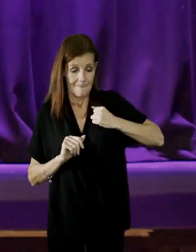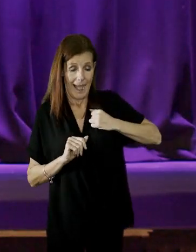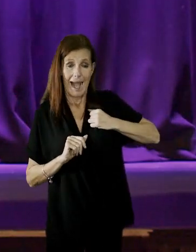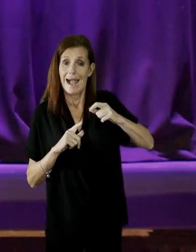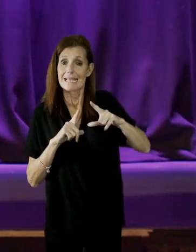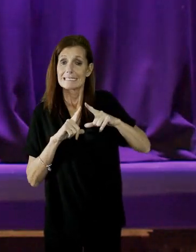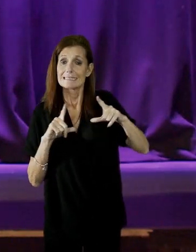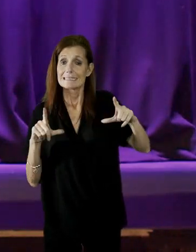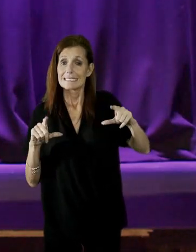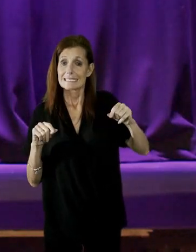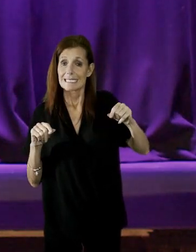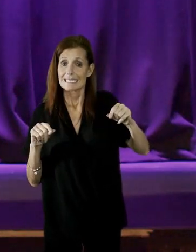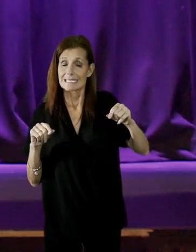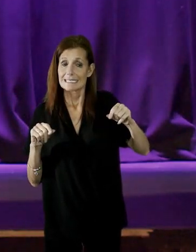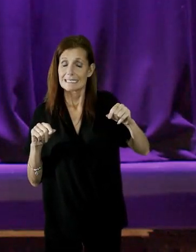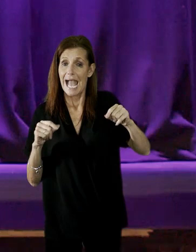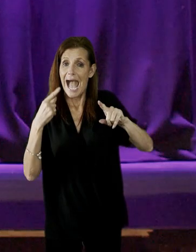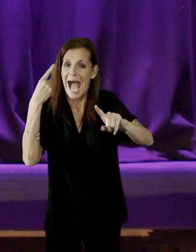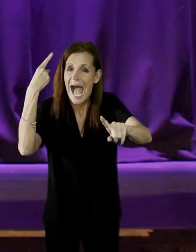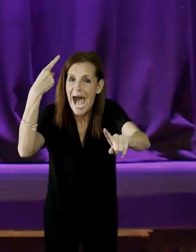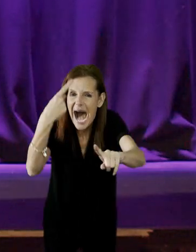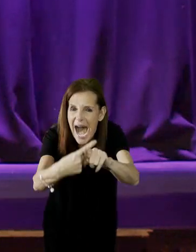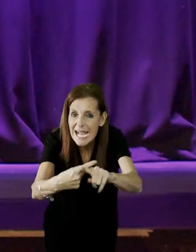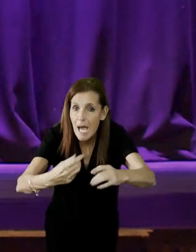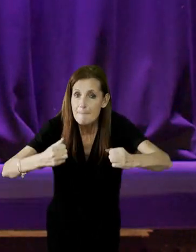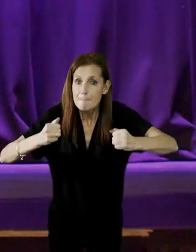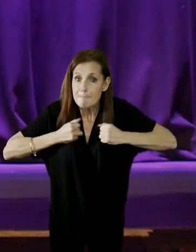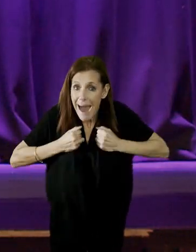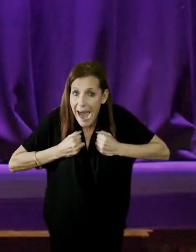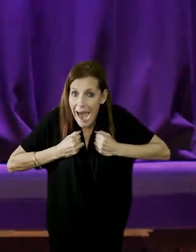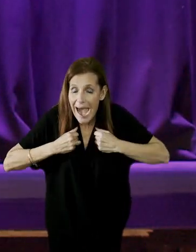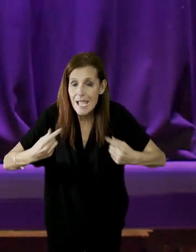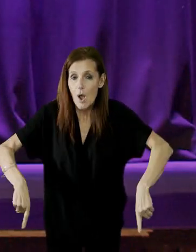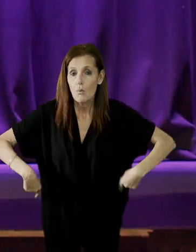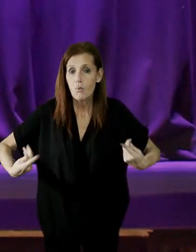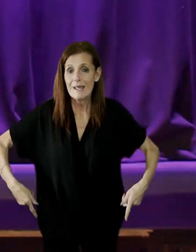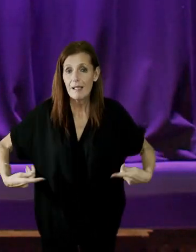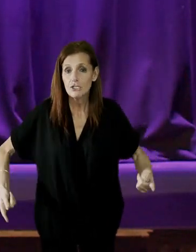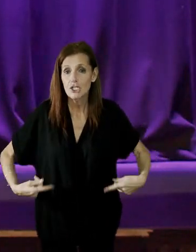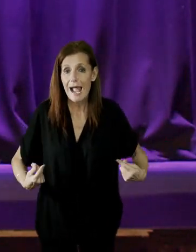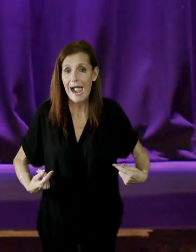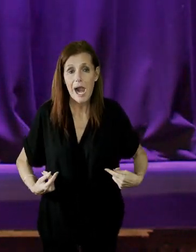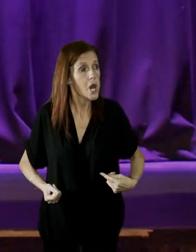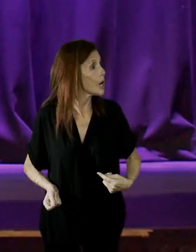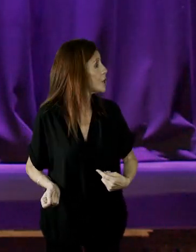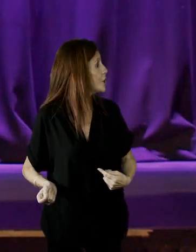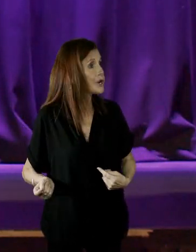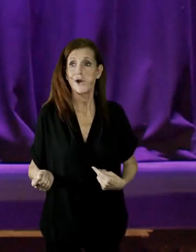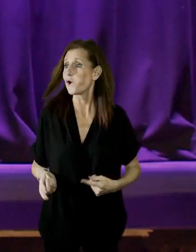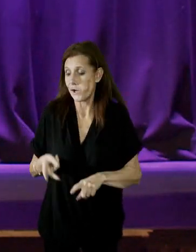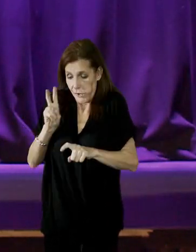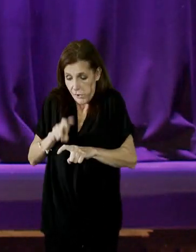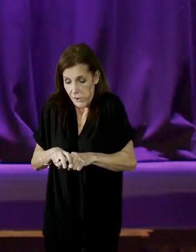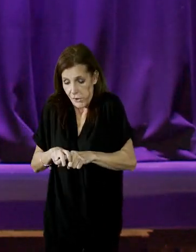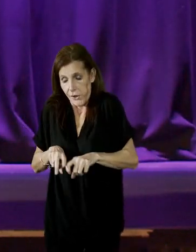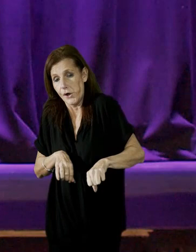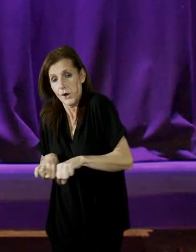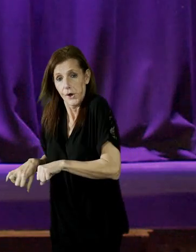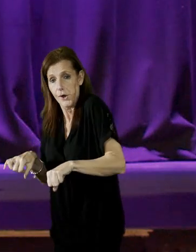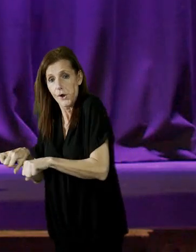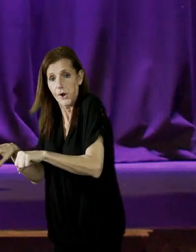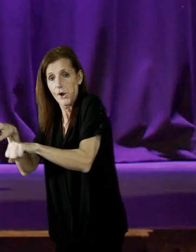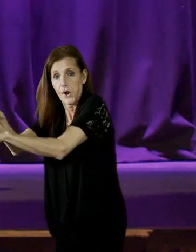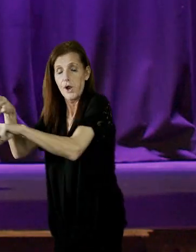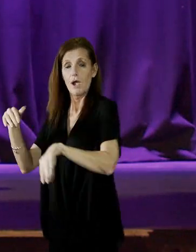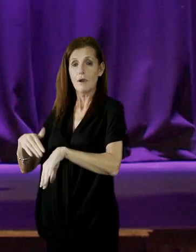my wheelchair and decided to scooch off to East London, right? No qualms about that, right? My brother was